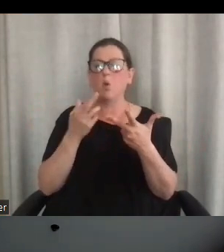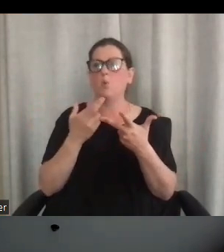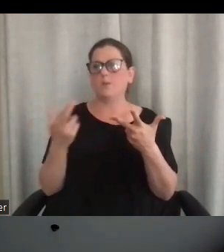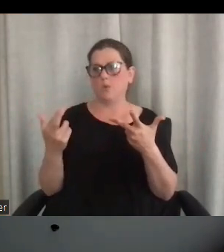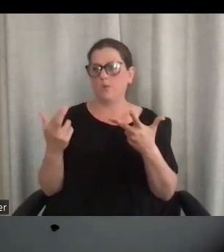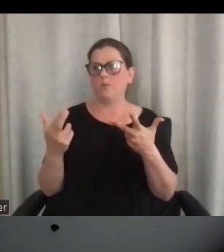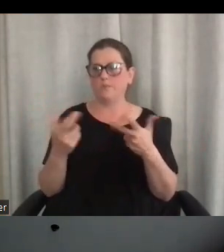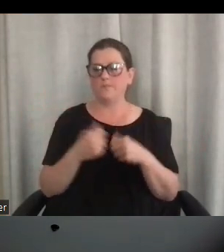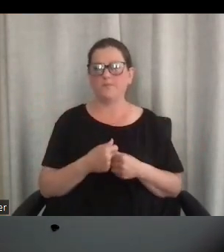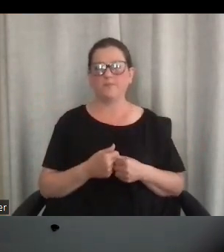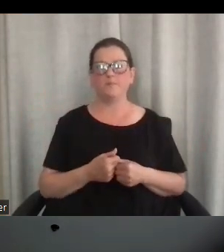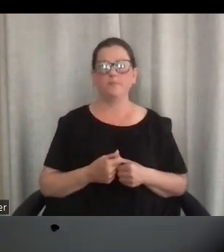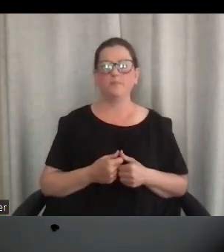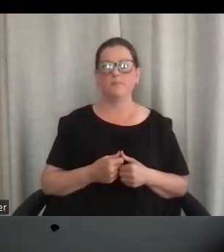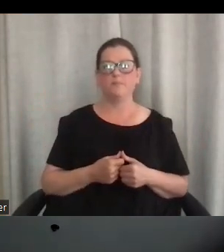page.